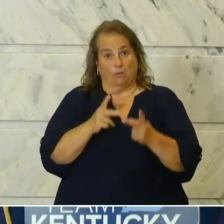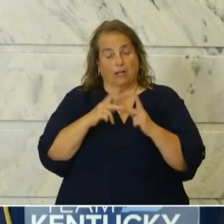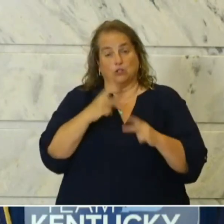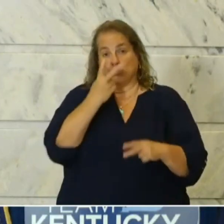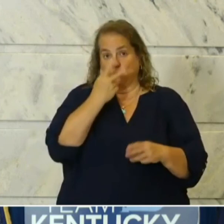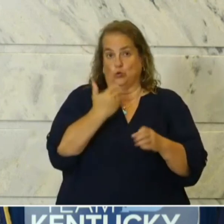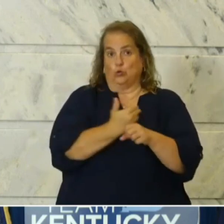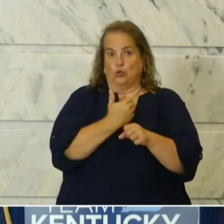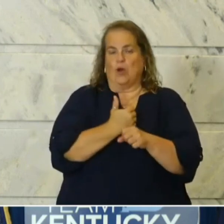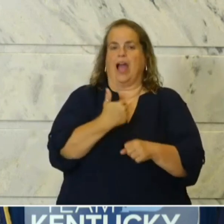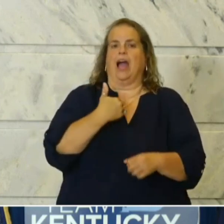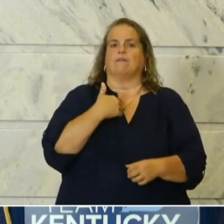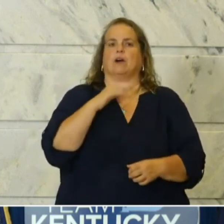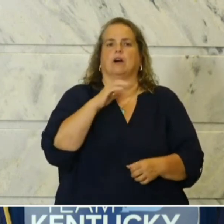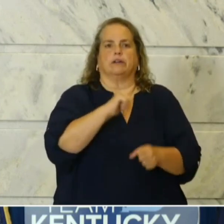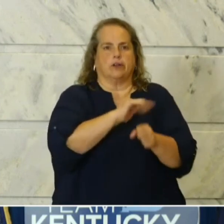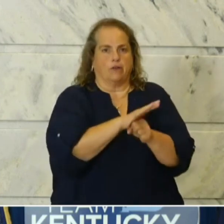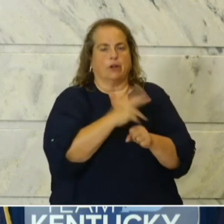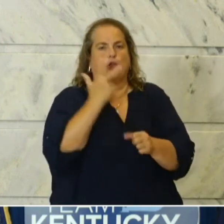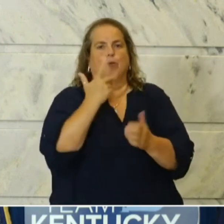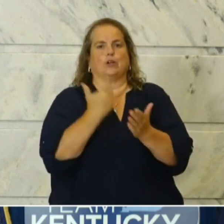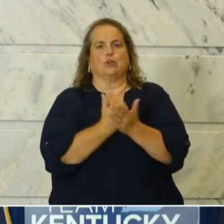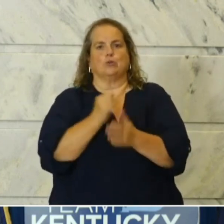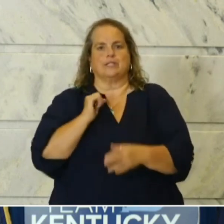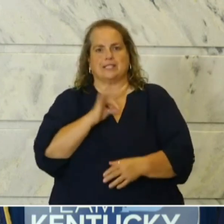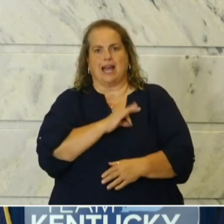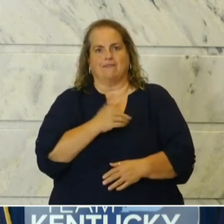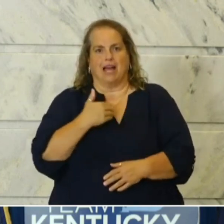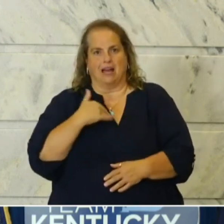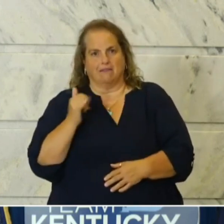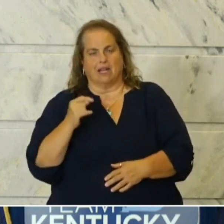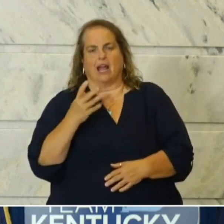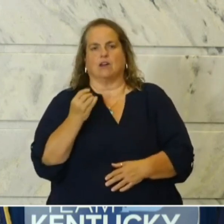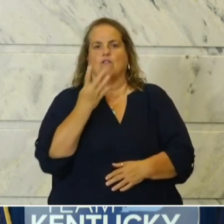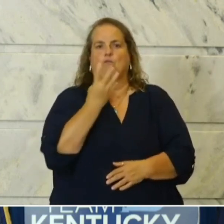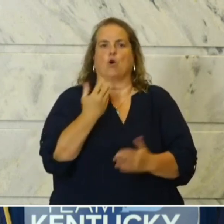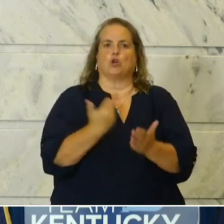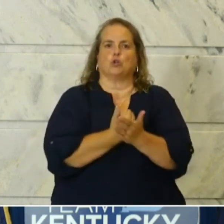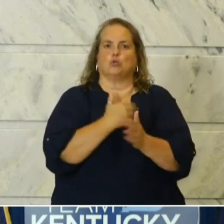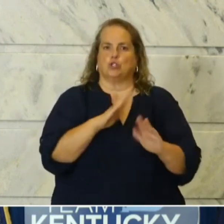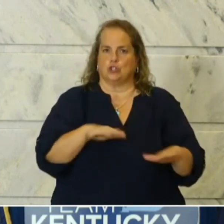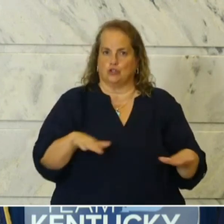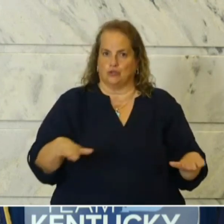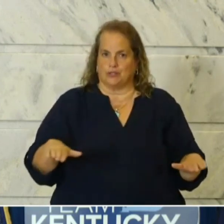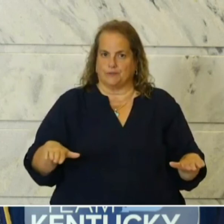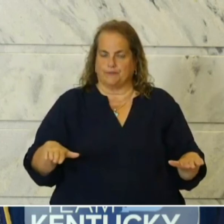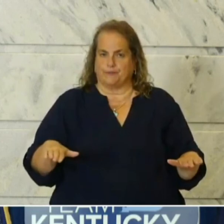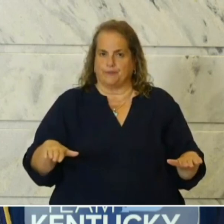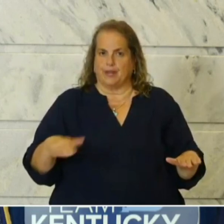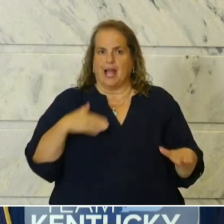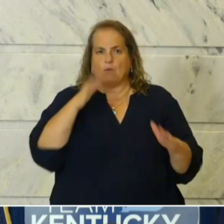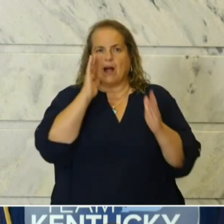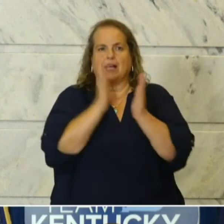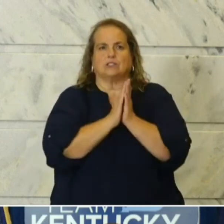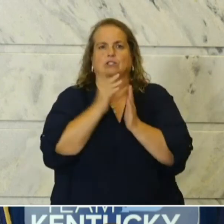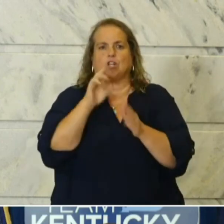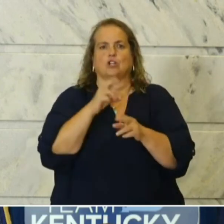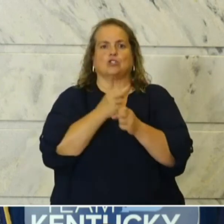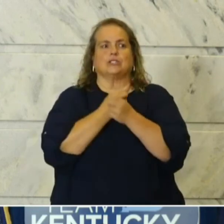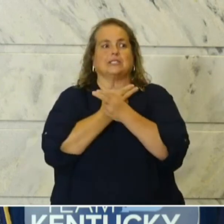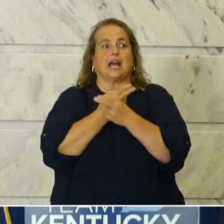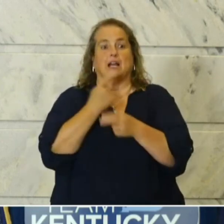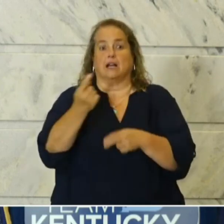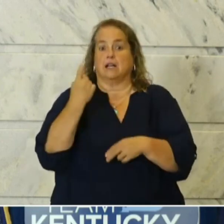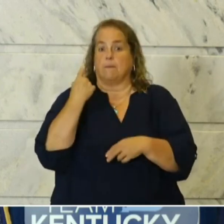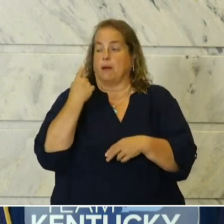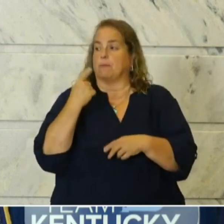case. 3 new staff have tested positive, and 4 new children. I'm going to ask Dr. Stack now to come up. He had